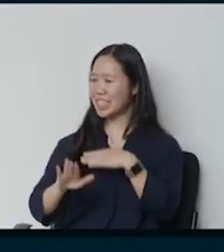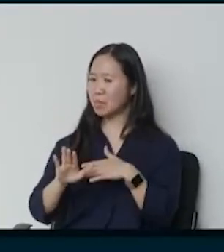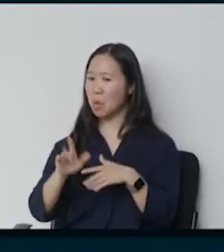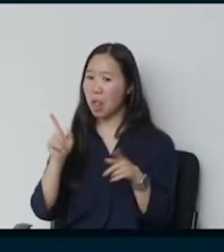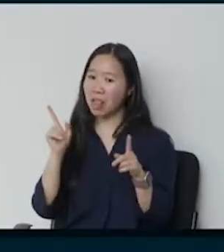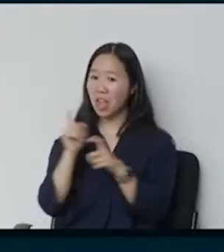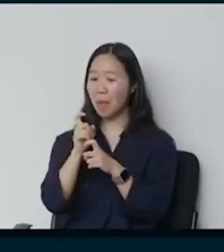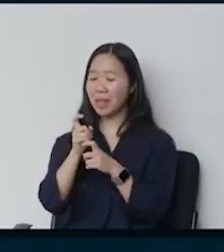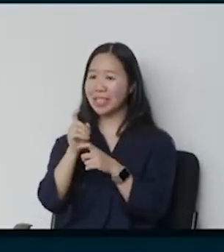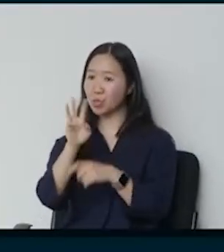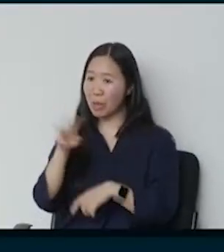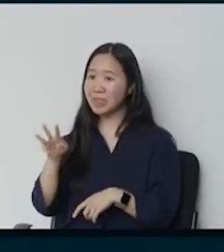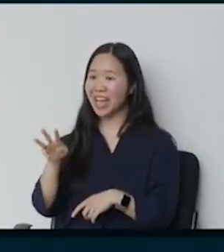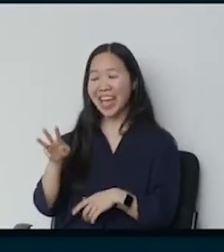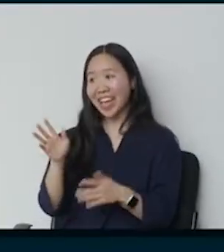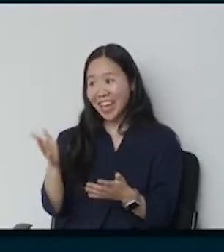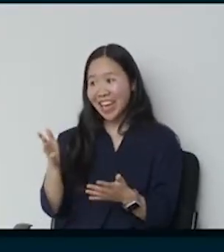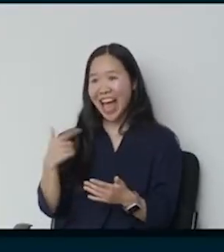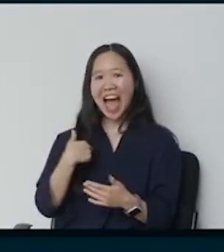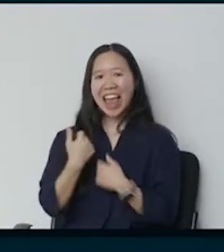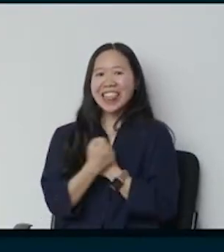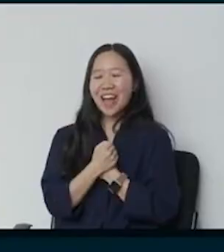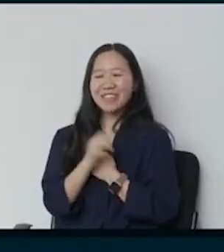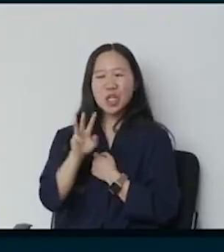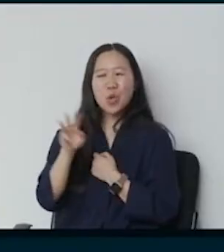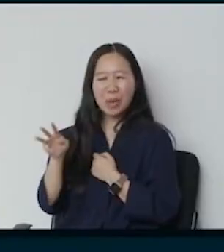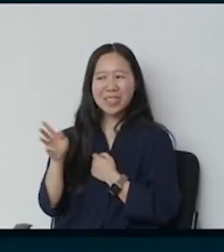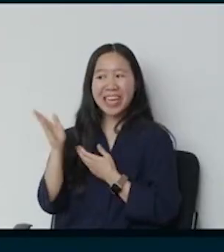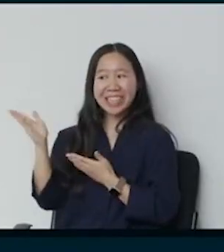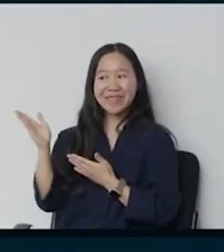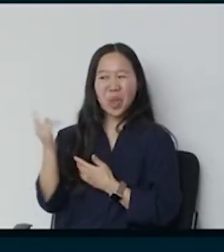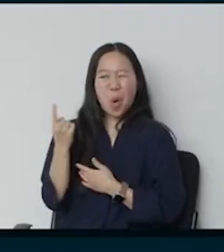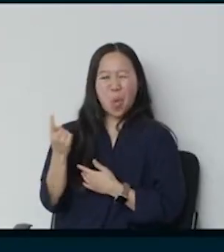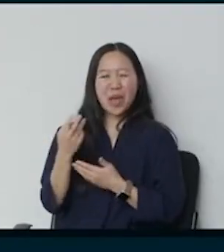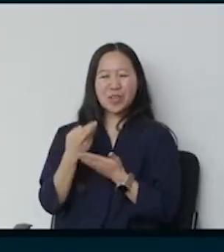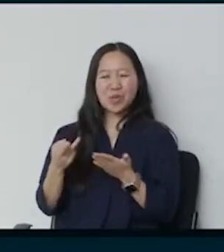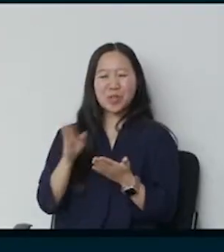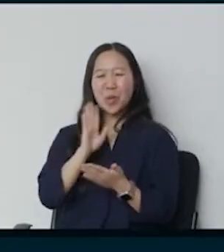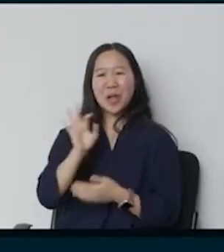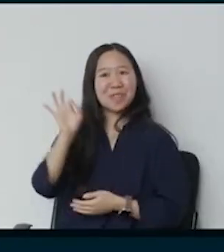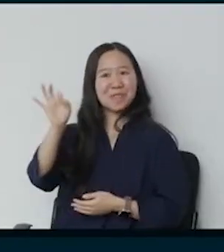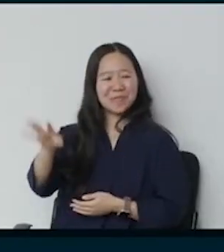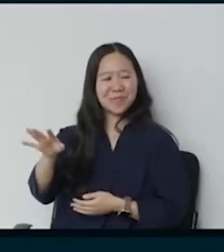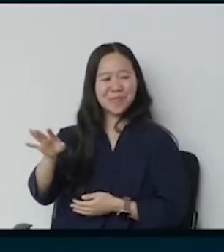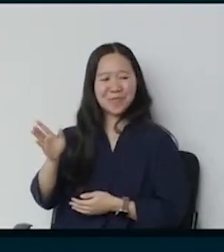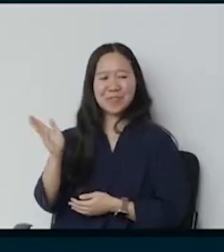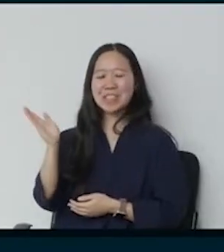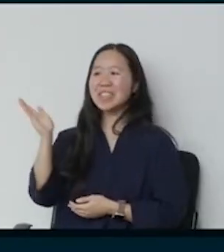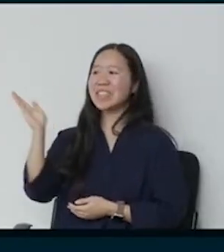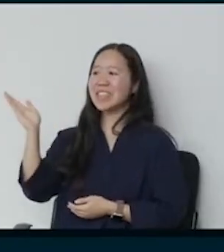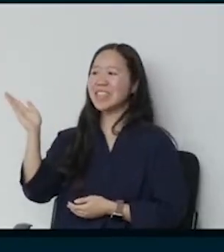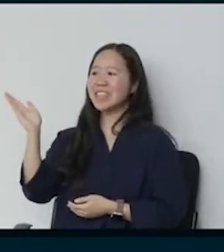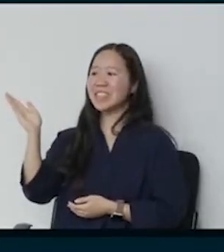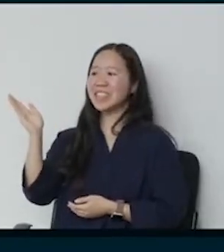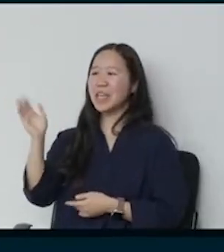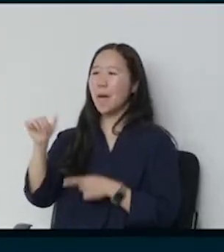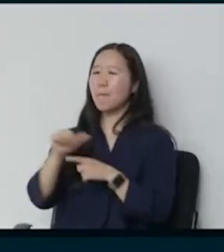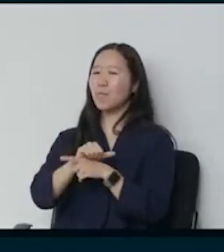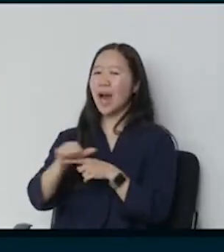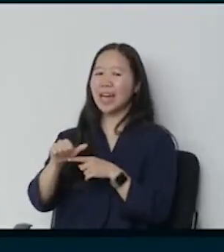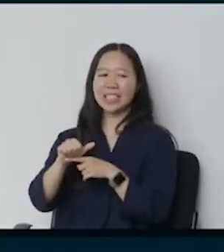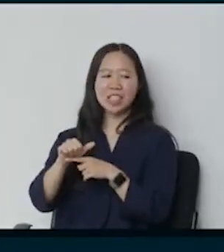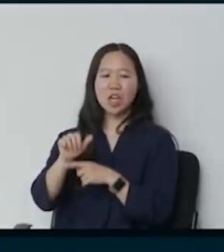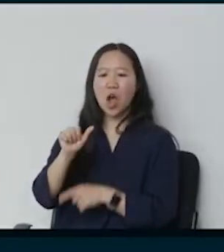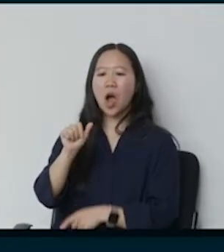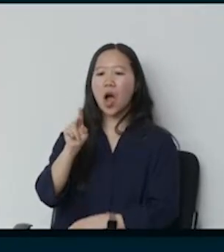complex things, I love this website right here. This is the one resource I'm going to give you. ARIA Authoring Practices Guide. So go Google